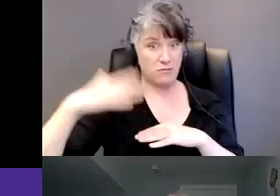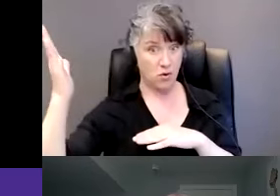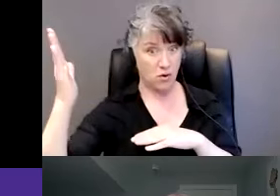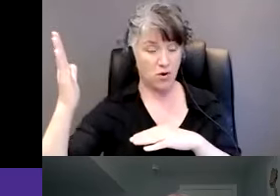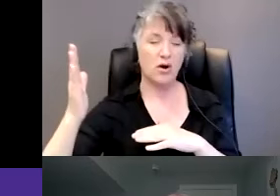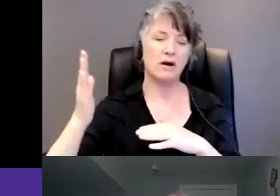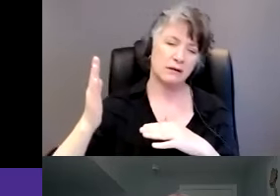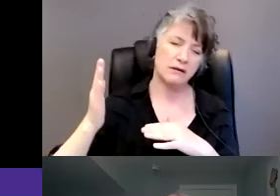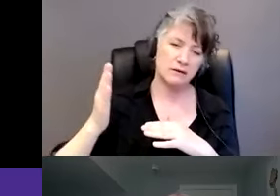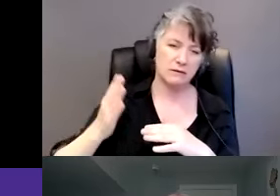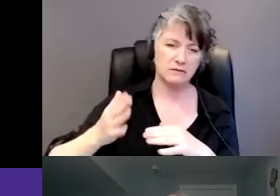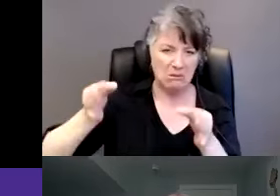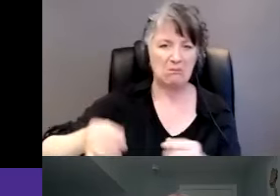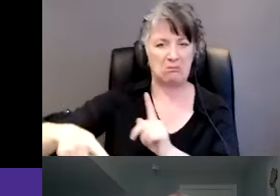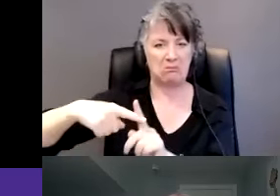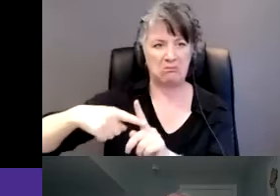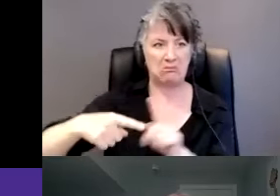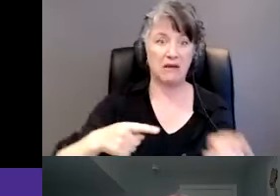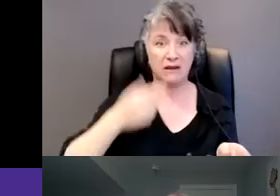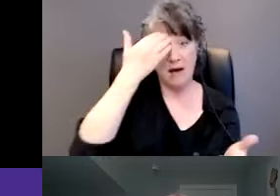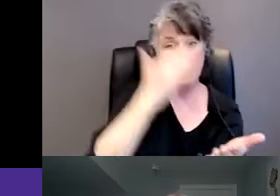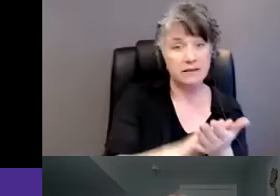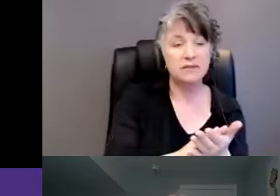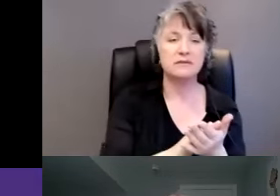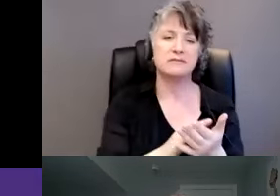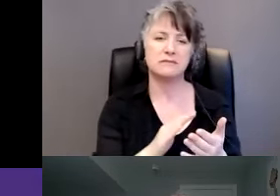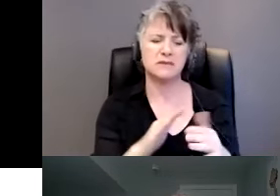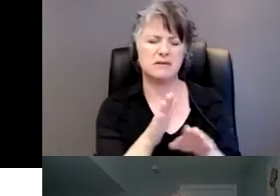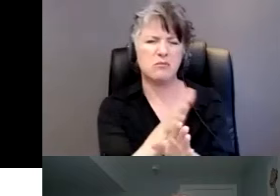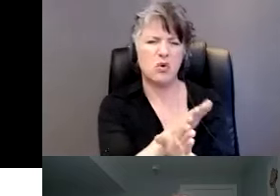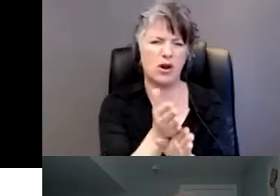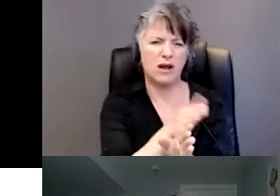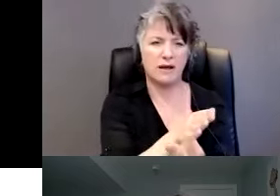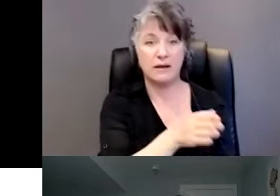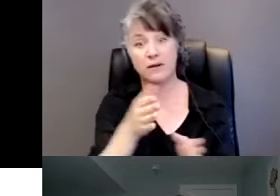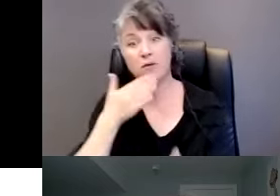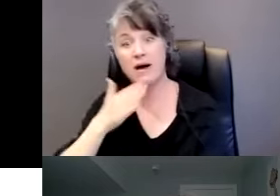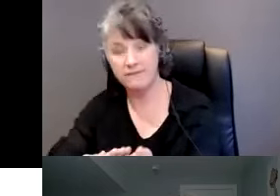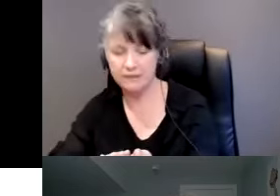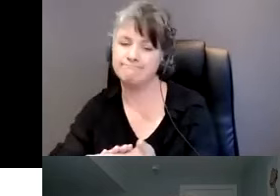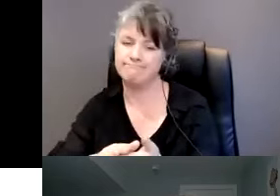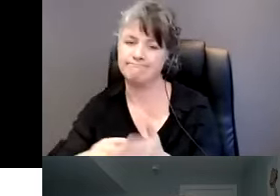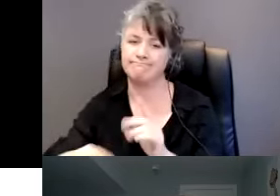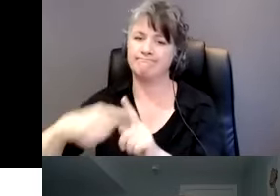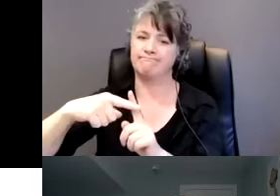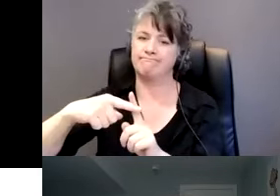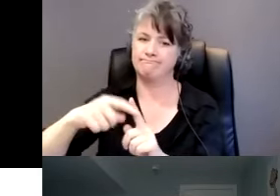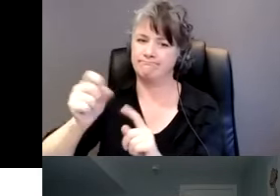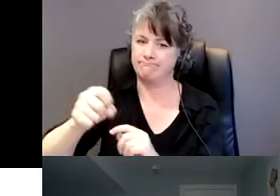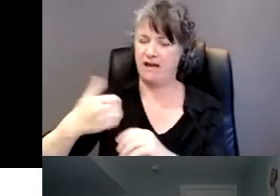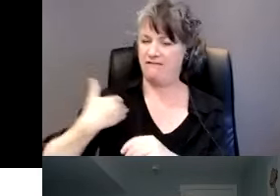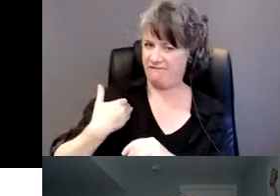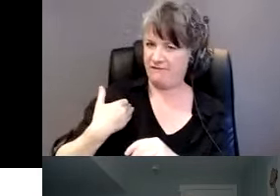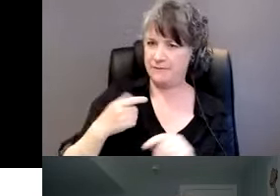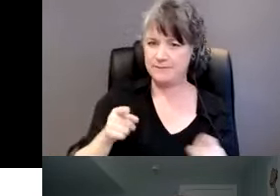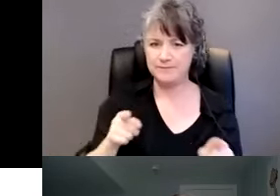Mr. would be borderline here, and then Mrs. would be a screen positive. Thanks. Excellent, thank you. And now if, since we've still got you